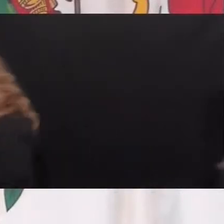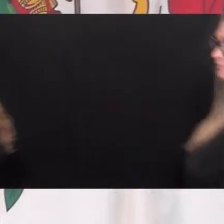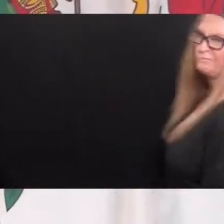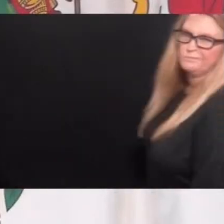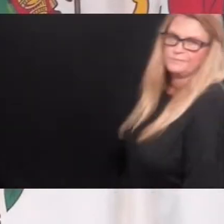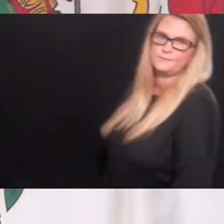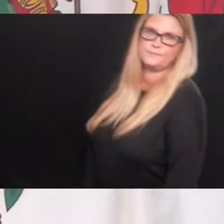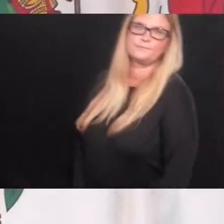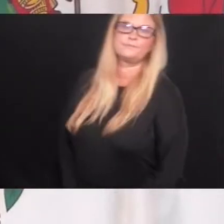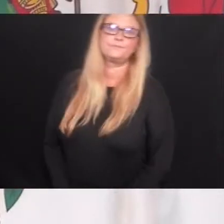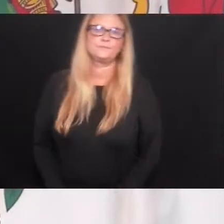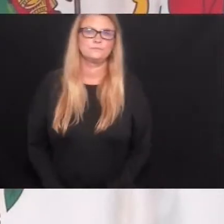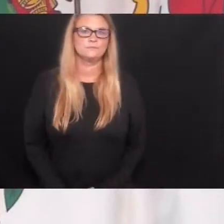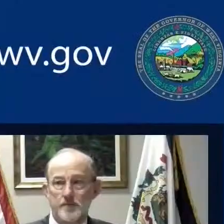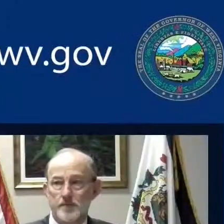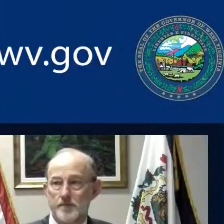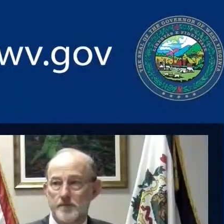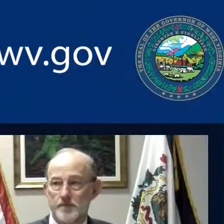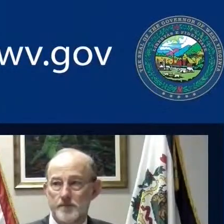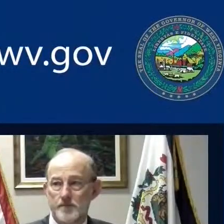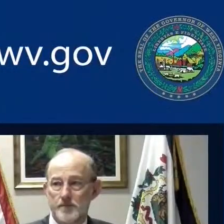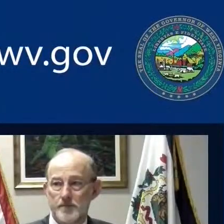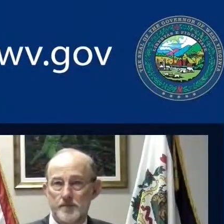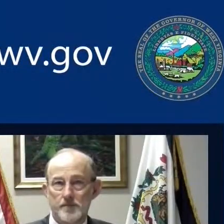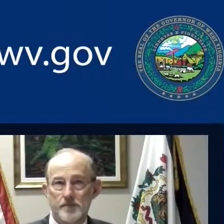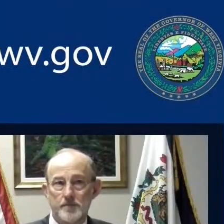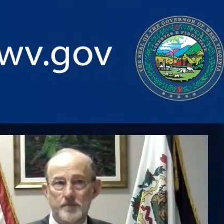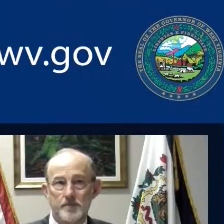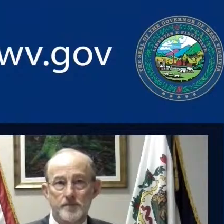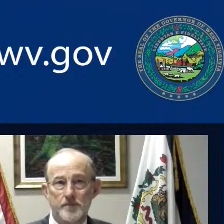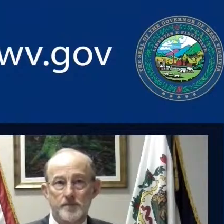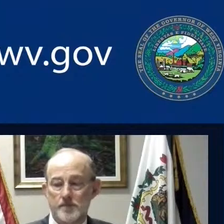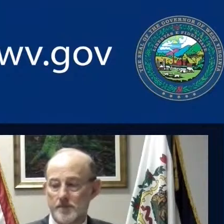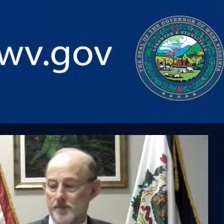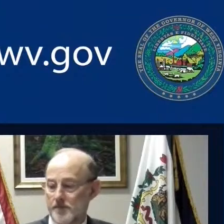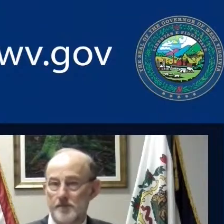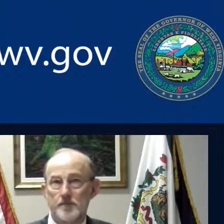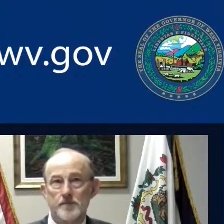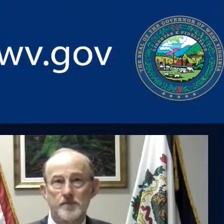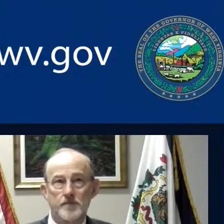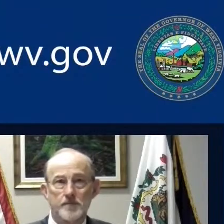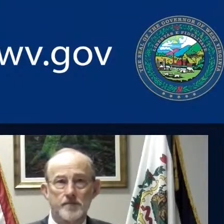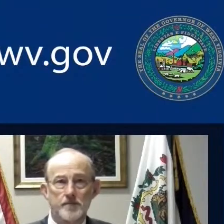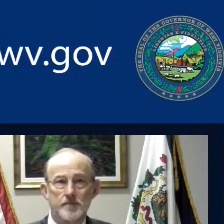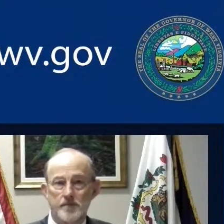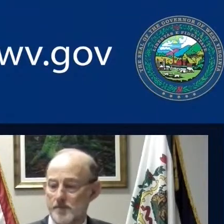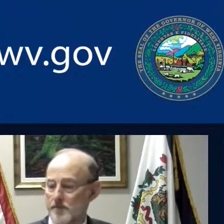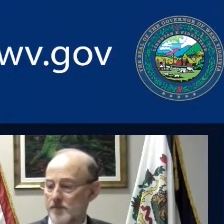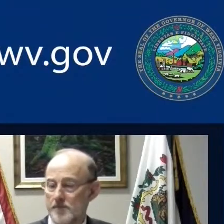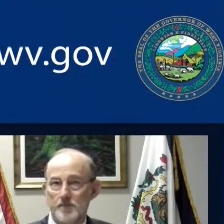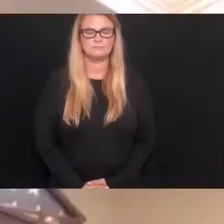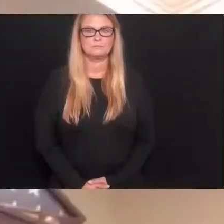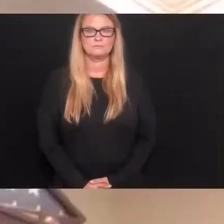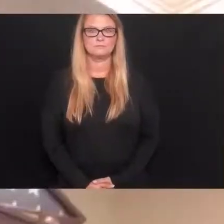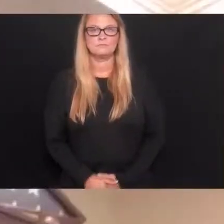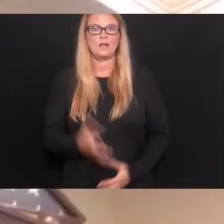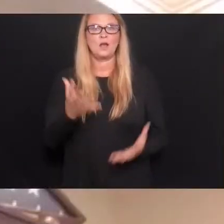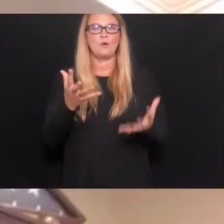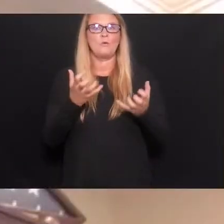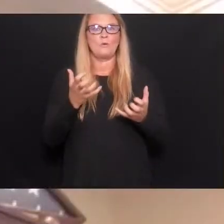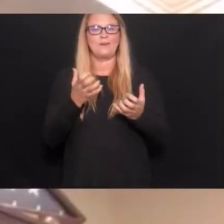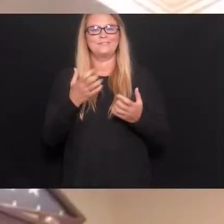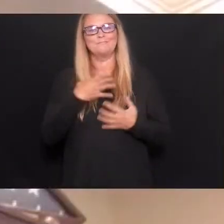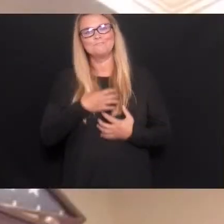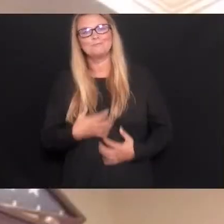to retired Major General Jim Hoyer, the director of our Joint Interagency Task Force. Good morning. I also want to wish Kenny